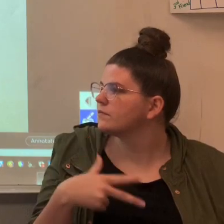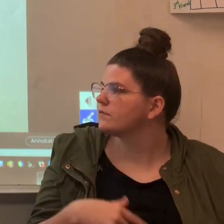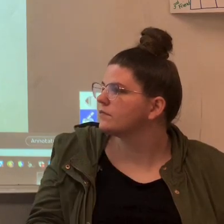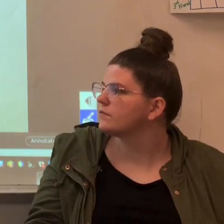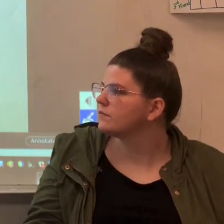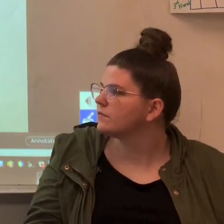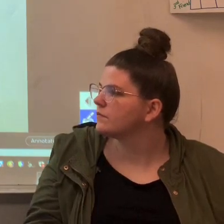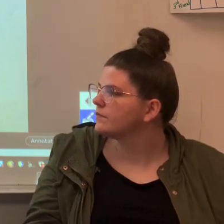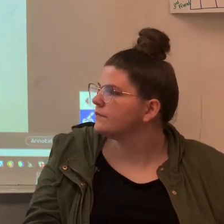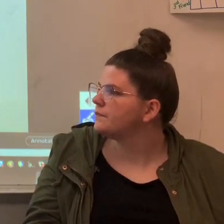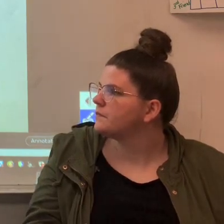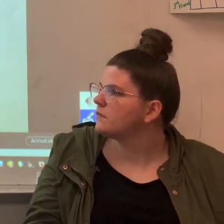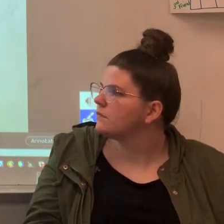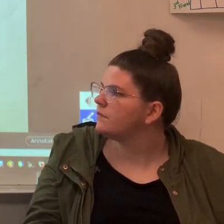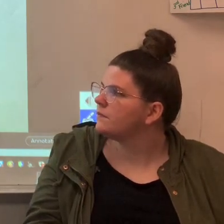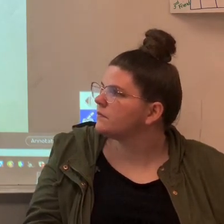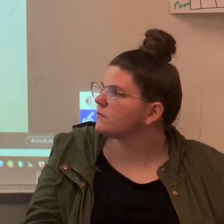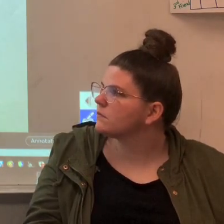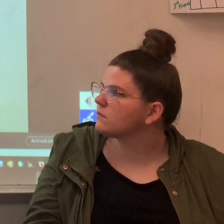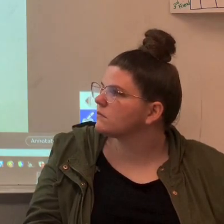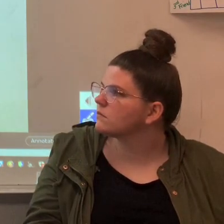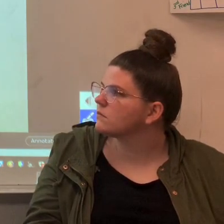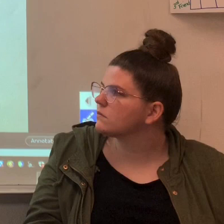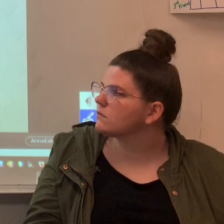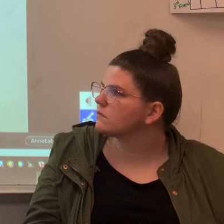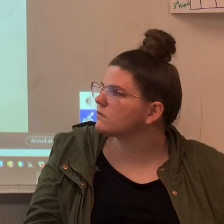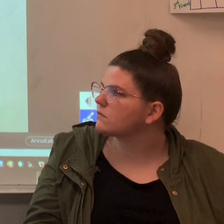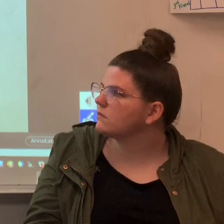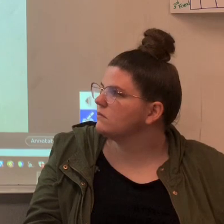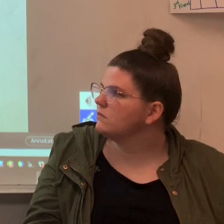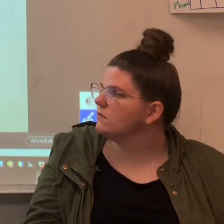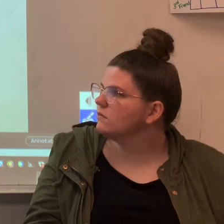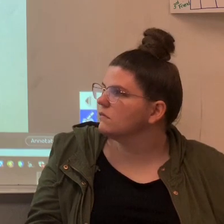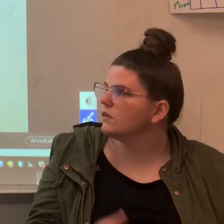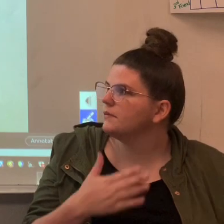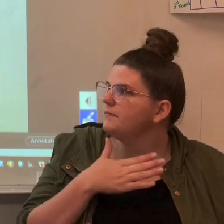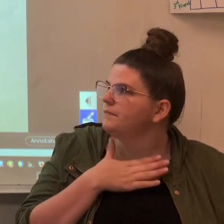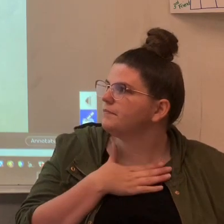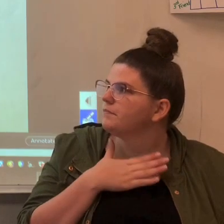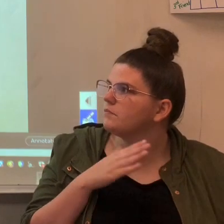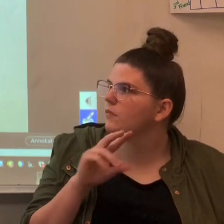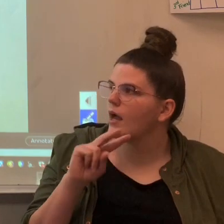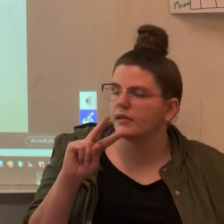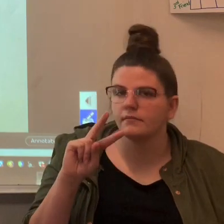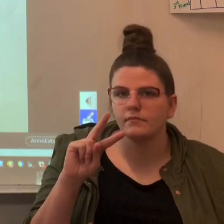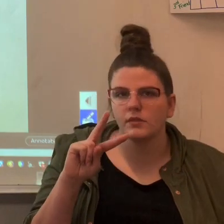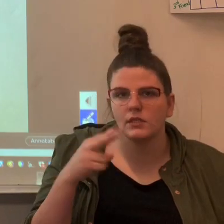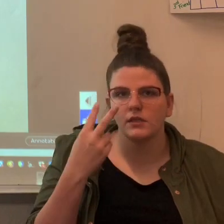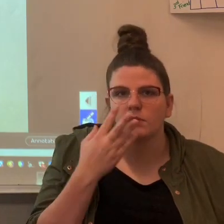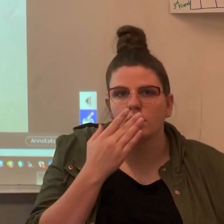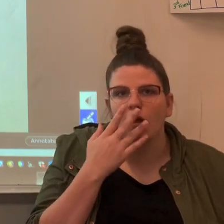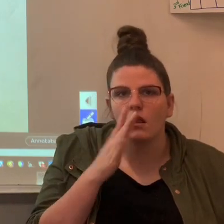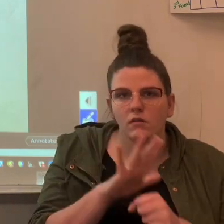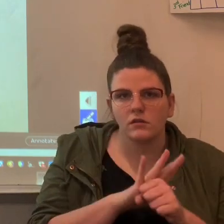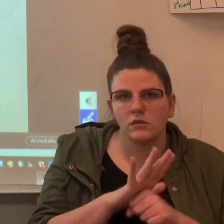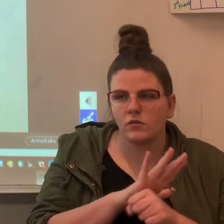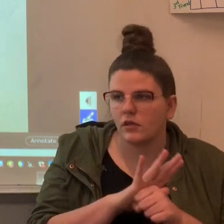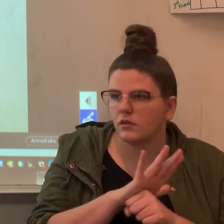3. So you can see right here, my double shaded area is this right in here.